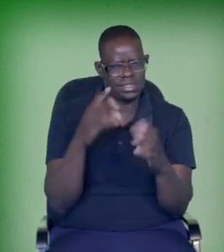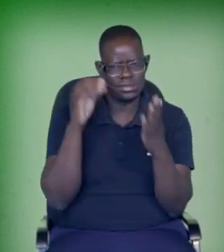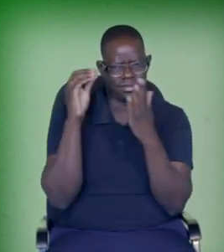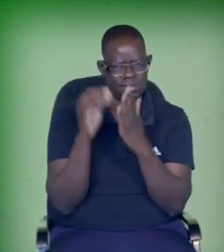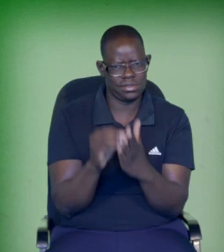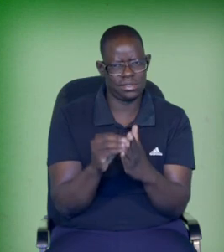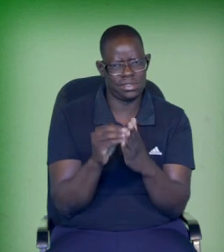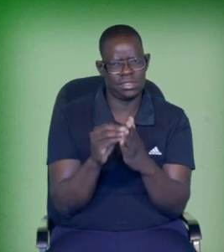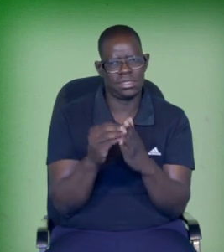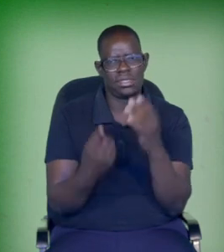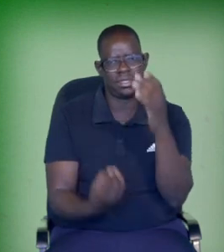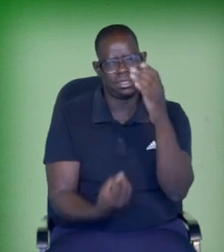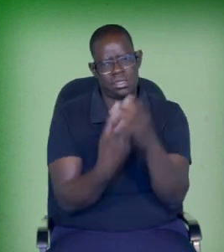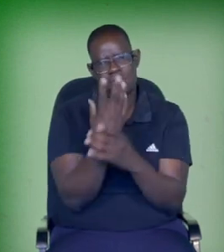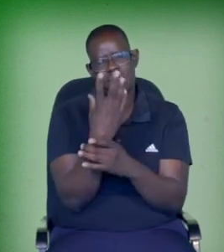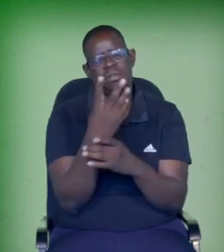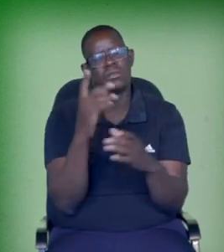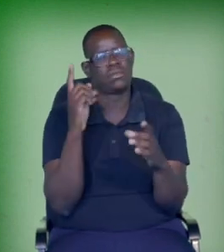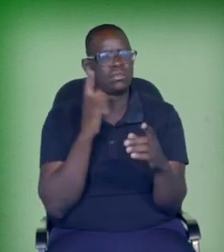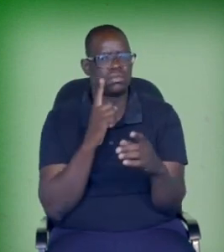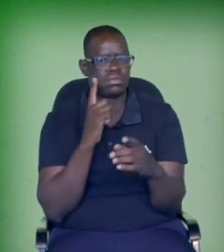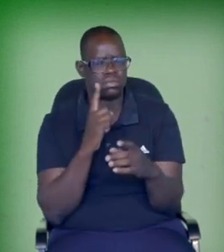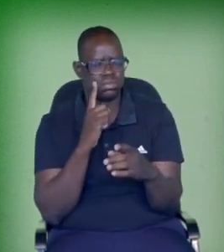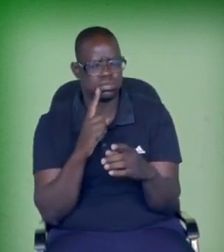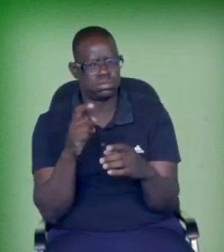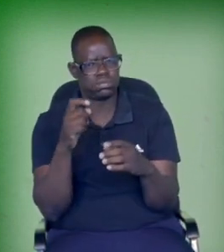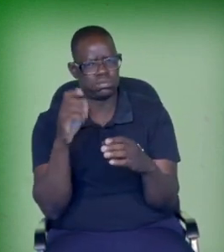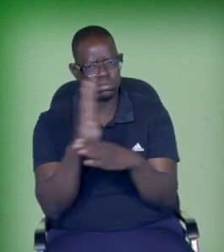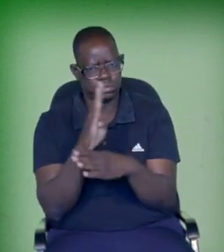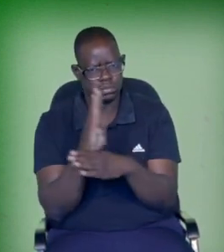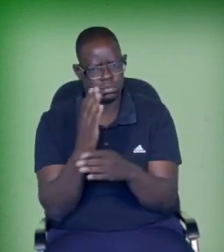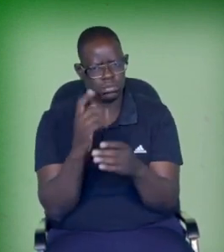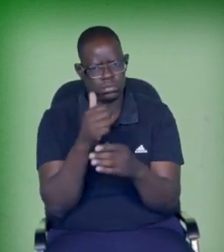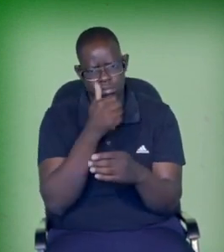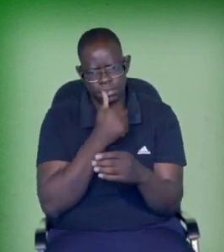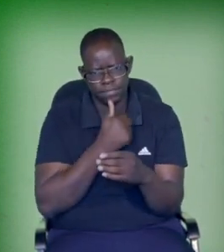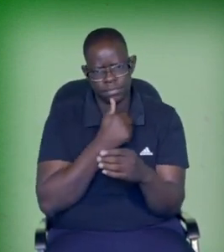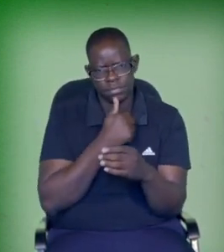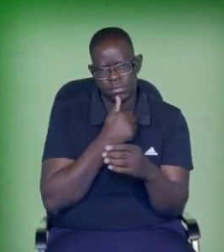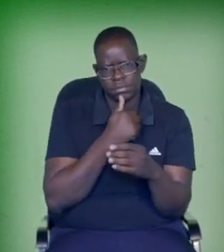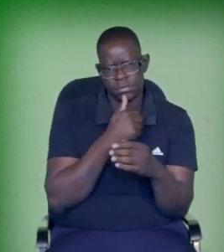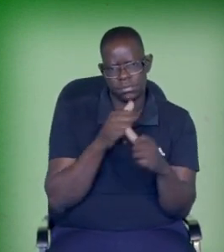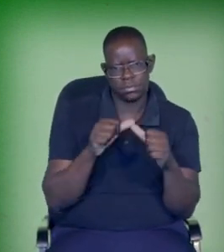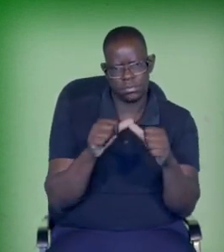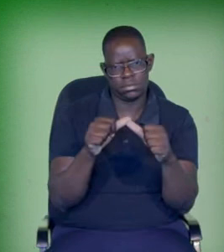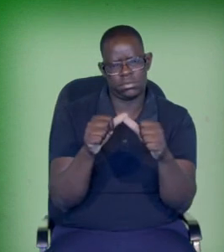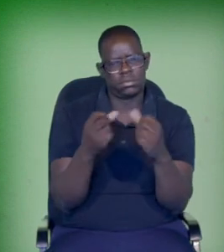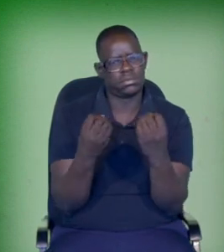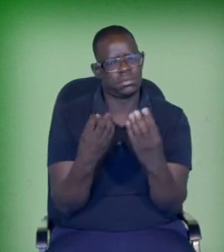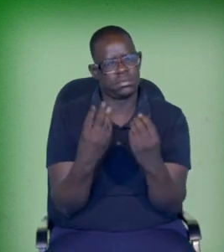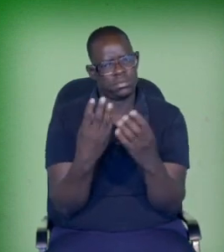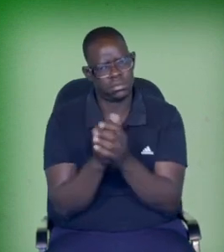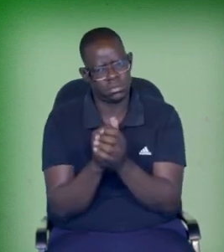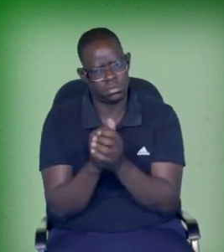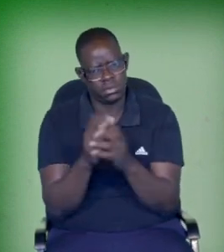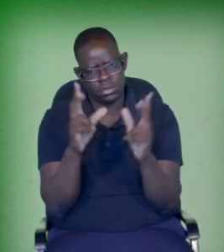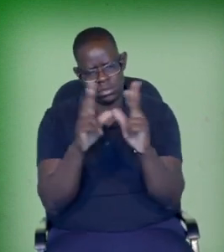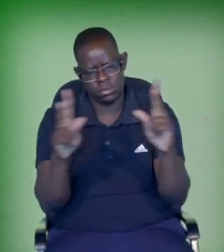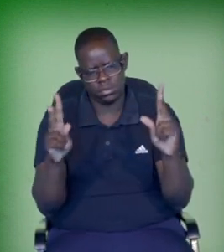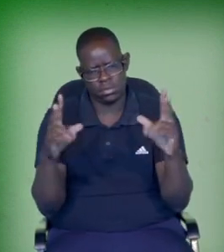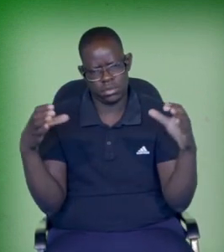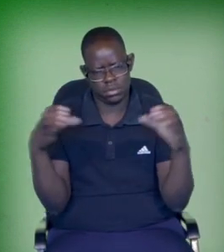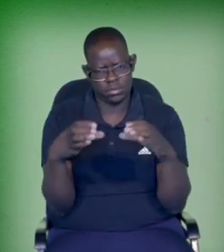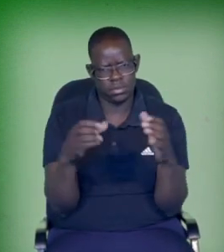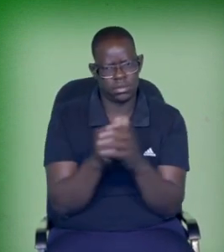expensive procedure to establish and to run in a private company. A private company cannot raise as much as capital as a public